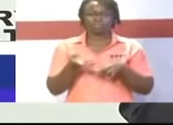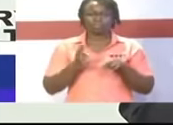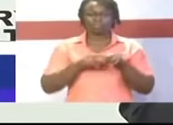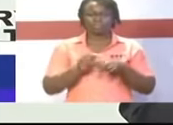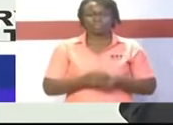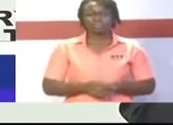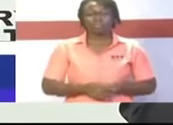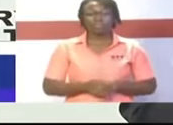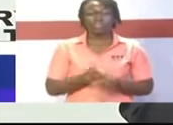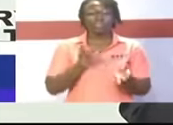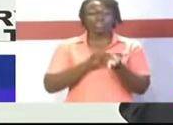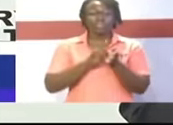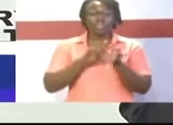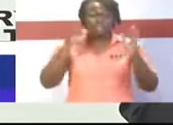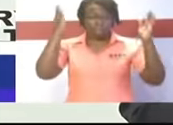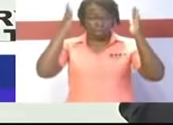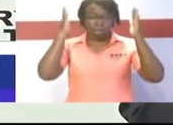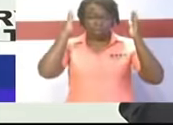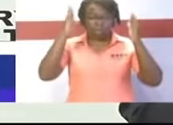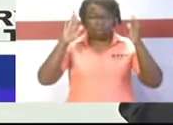will begin with the latest clinical,